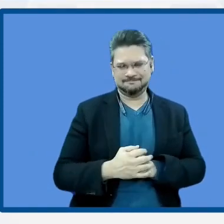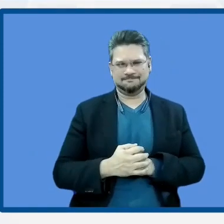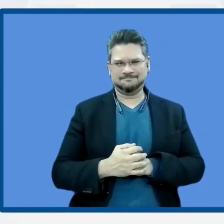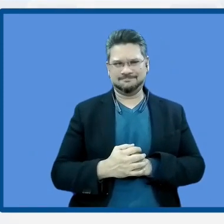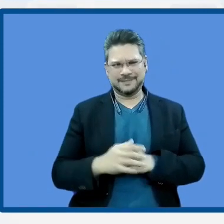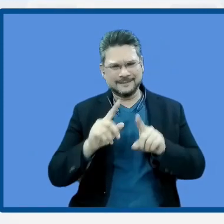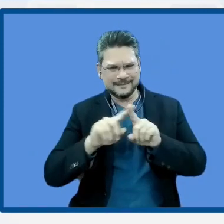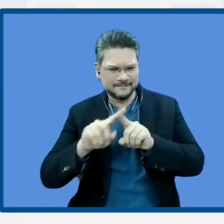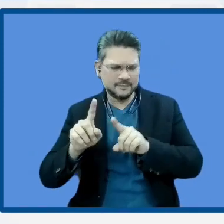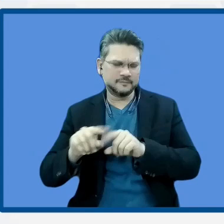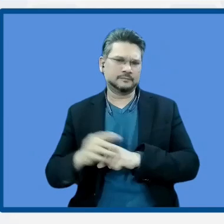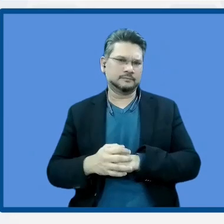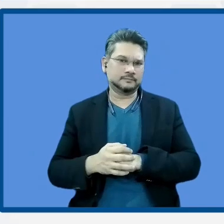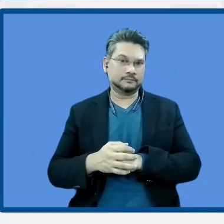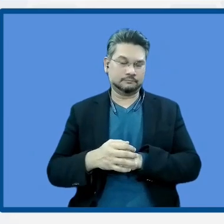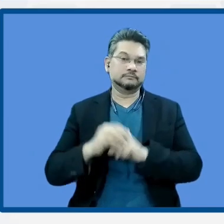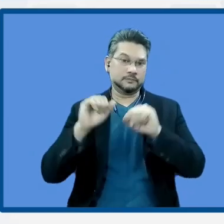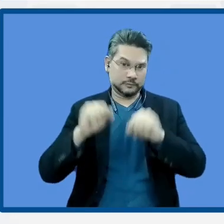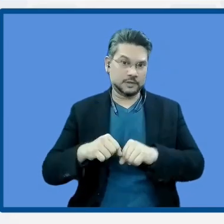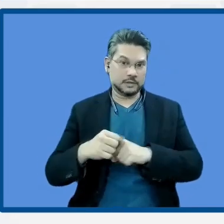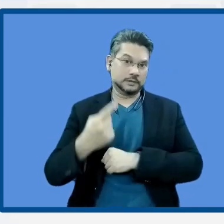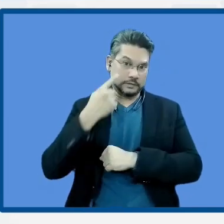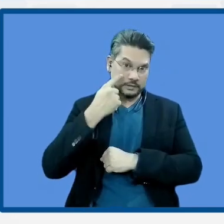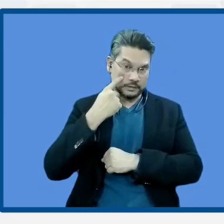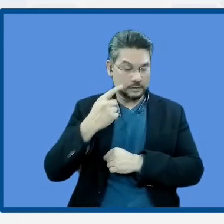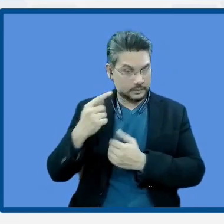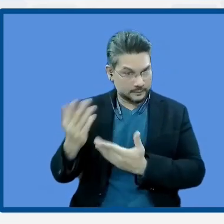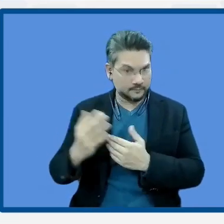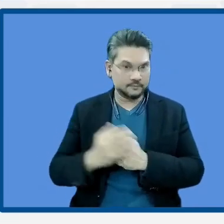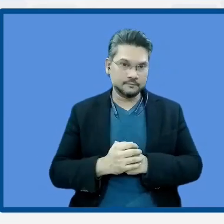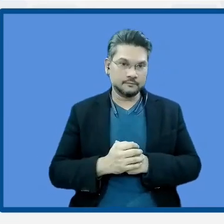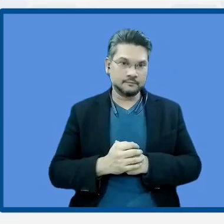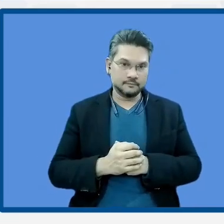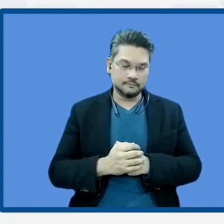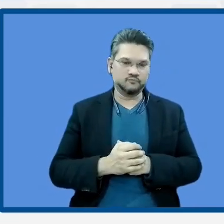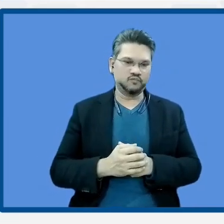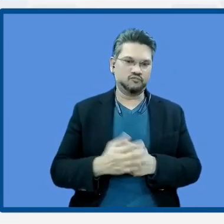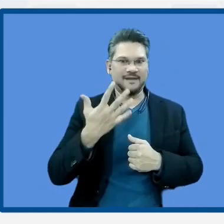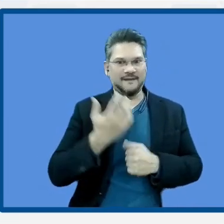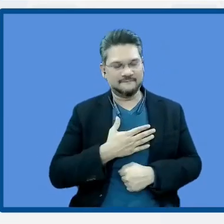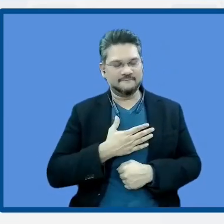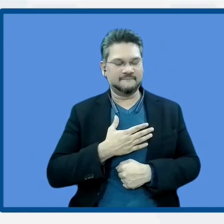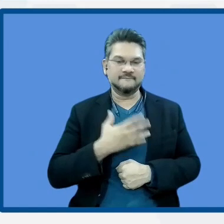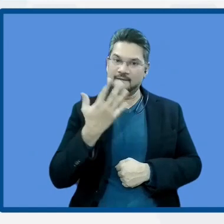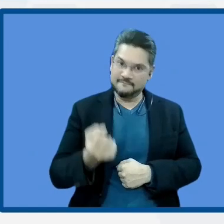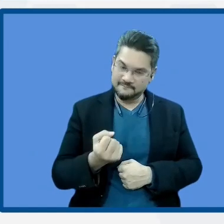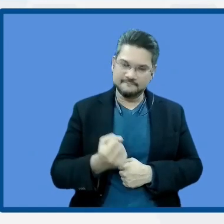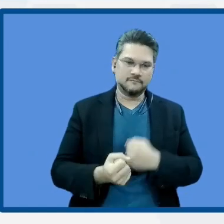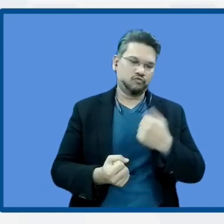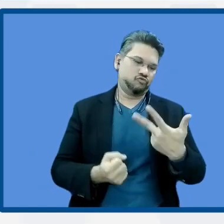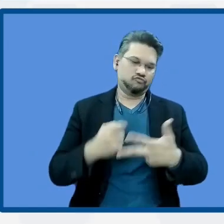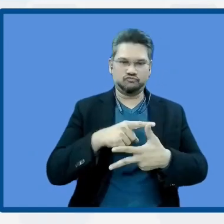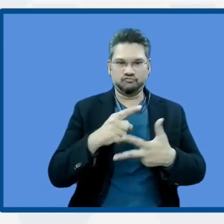directly answer the question. We have 3 challenges right now in the